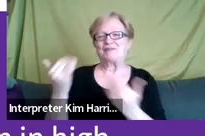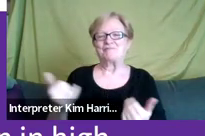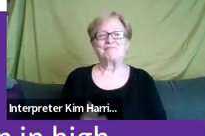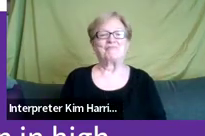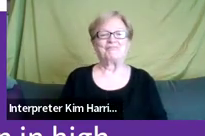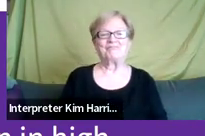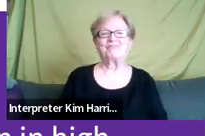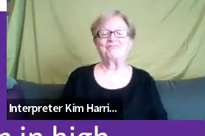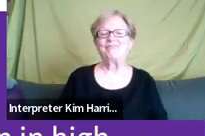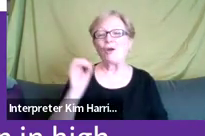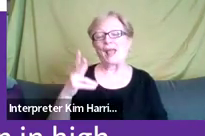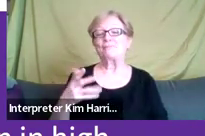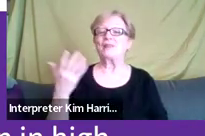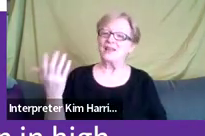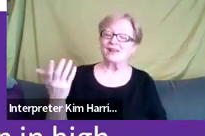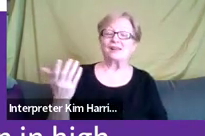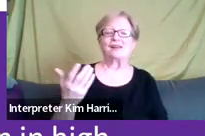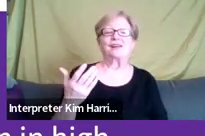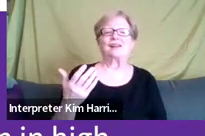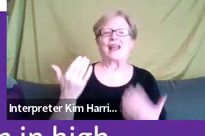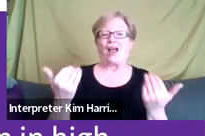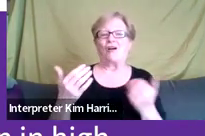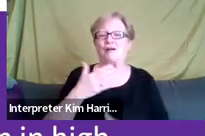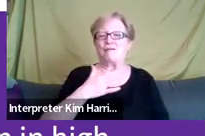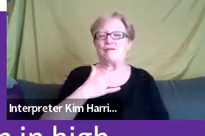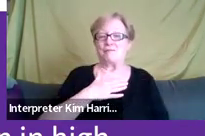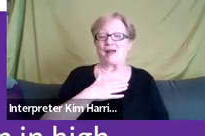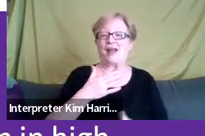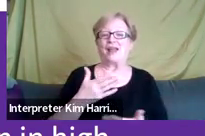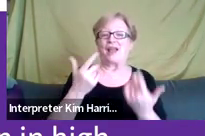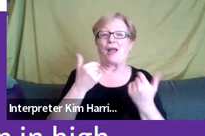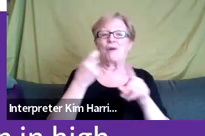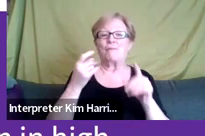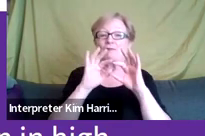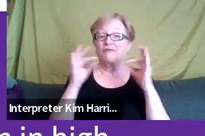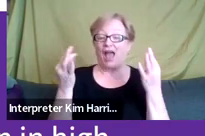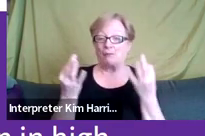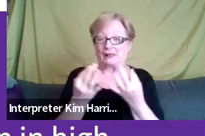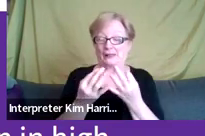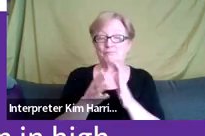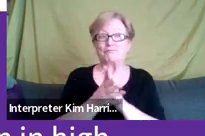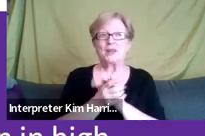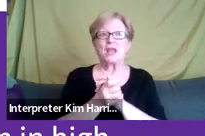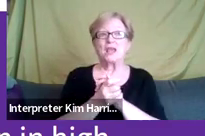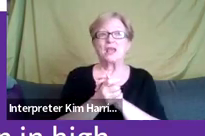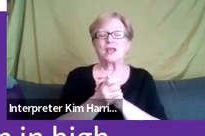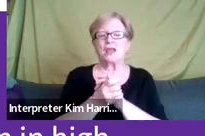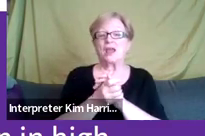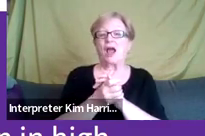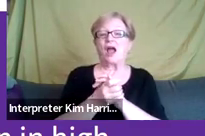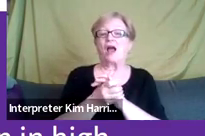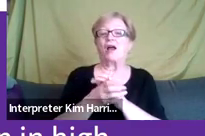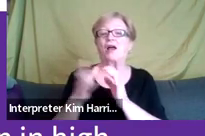Okay. So I actually come from a family of migrant farm